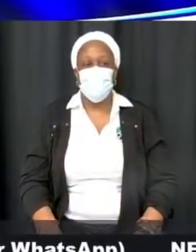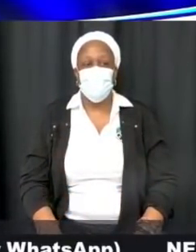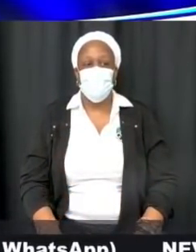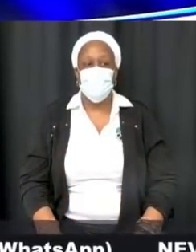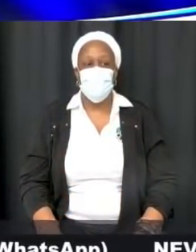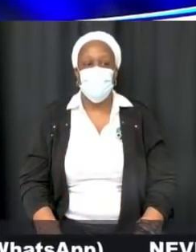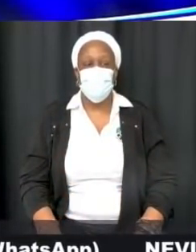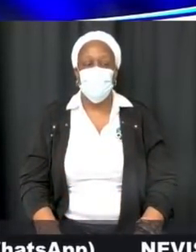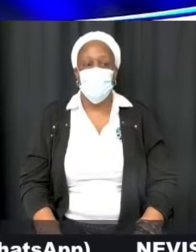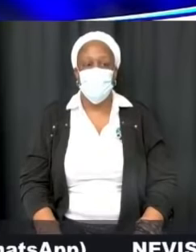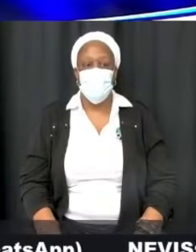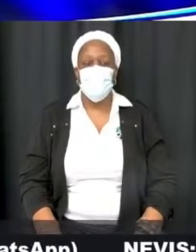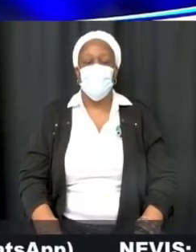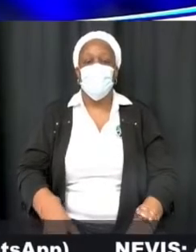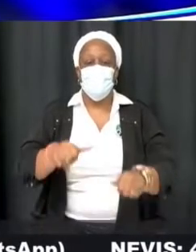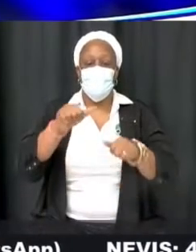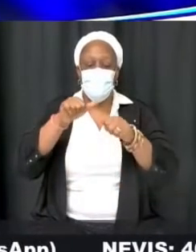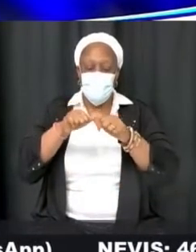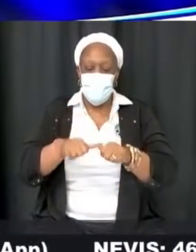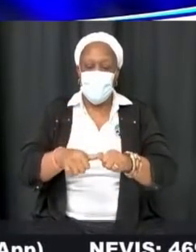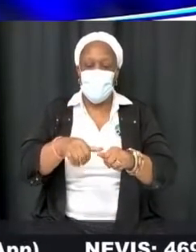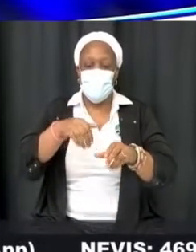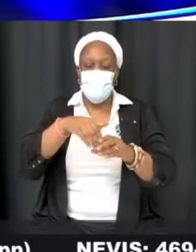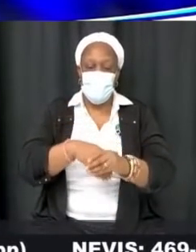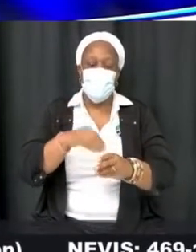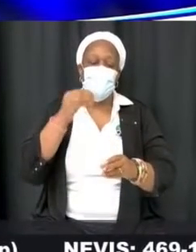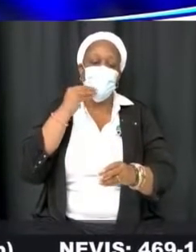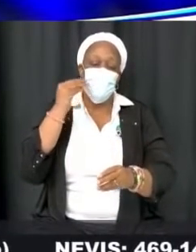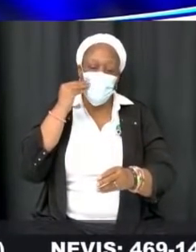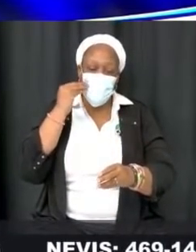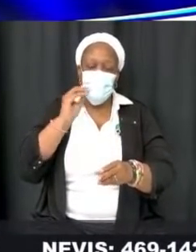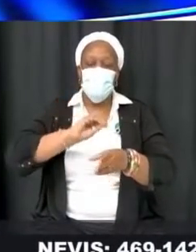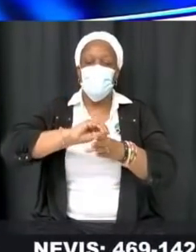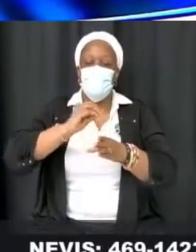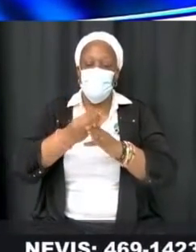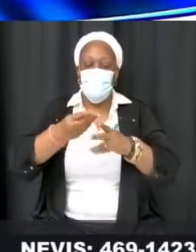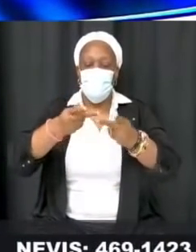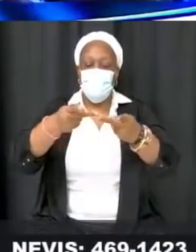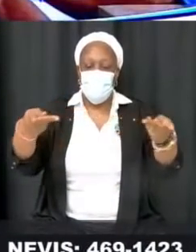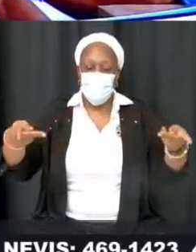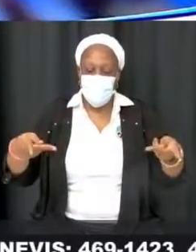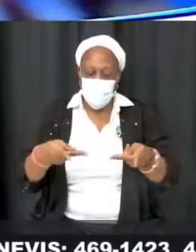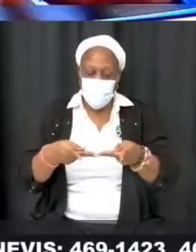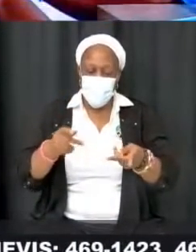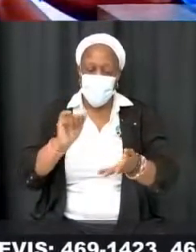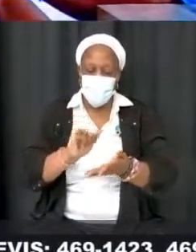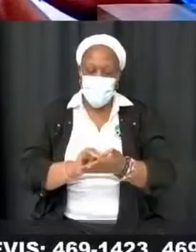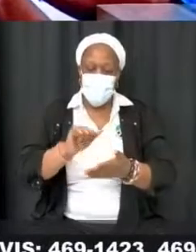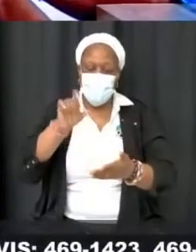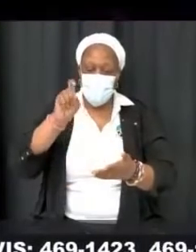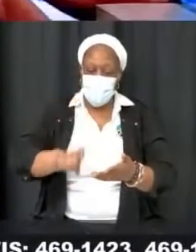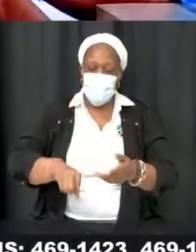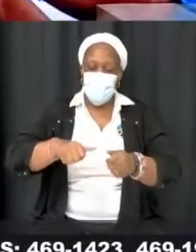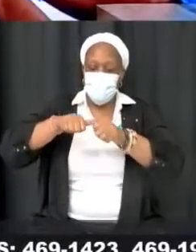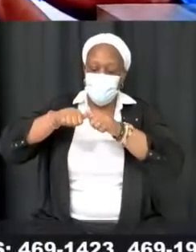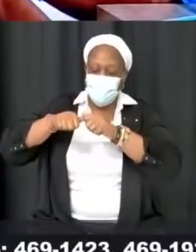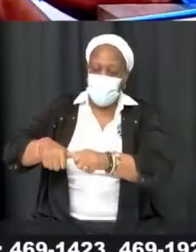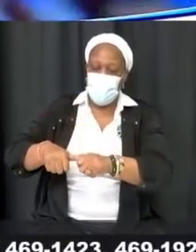isolation is to remain confined to your home or any place that is approved by the Chief Medical